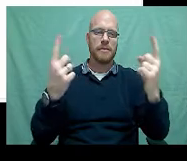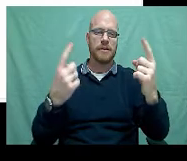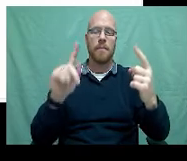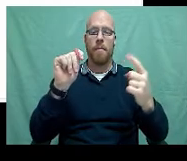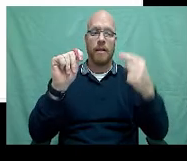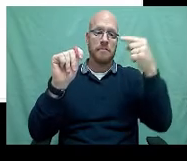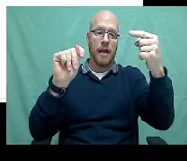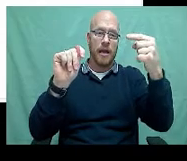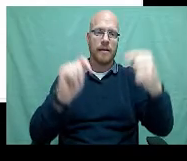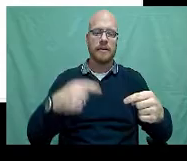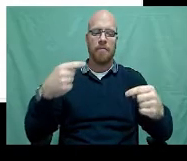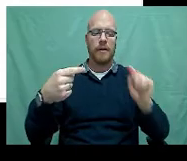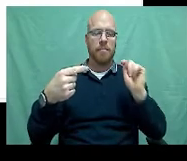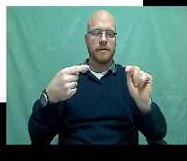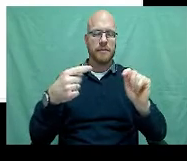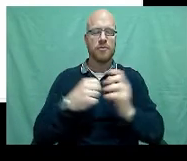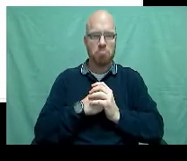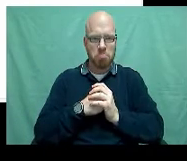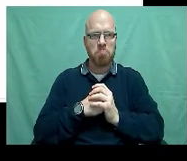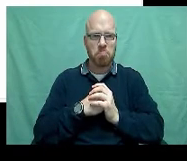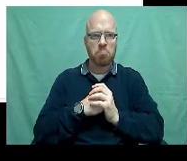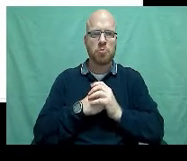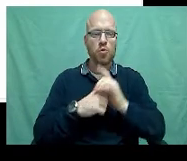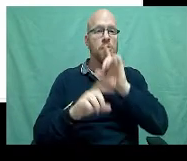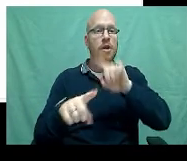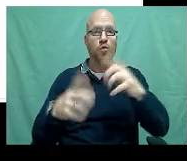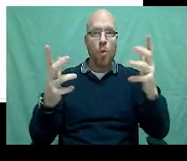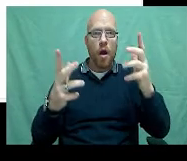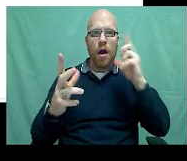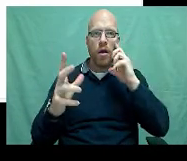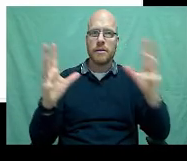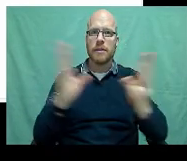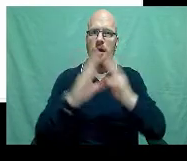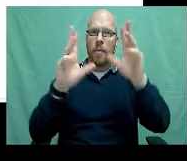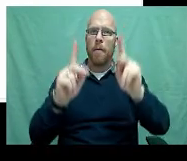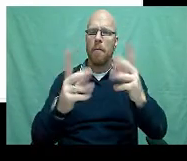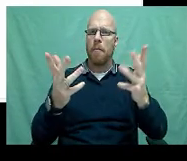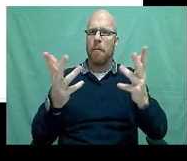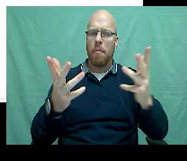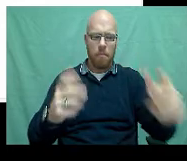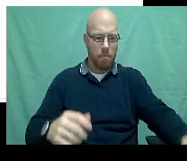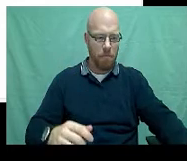Hmm. you have 2 and 5 with different signs, plus and minus, minus and plus.